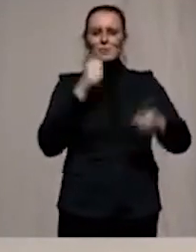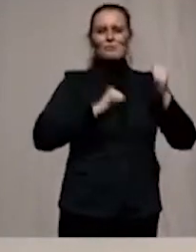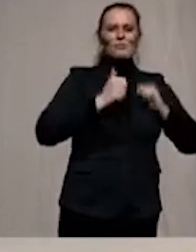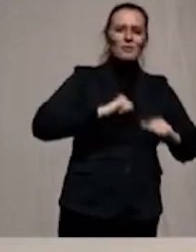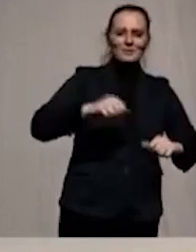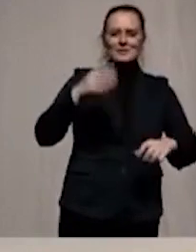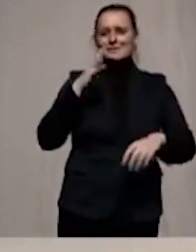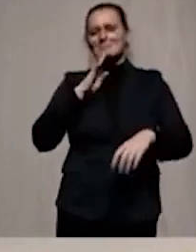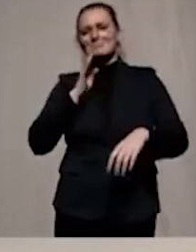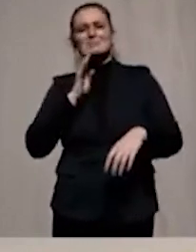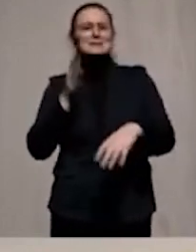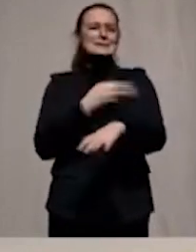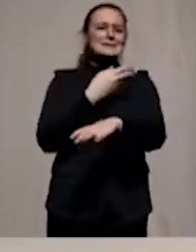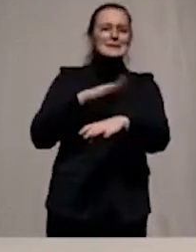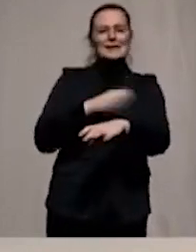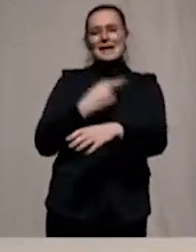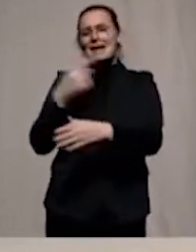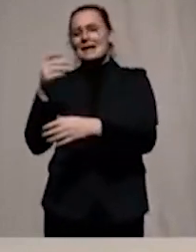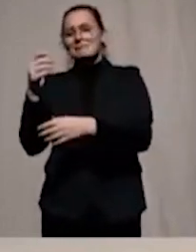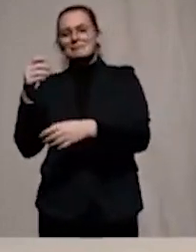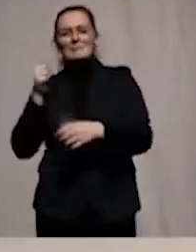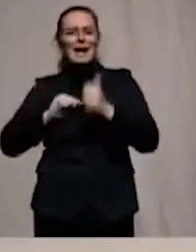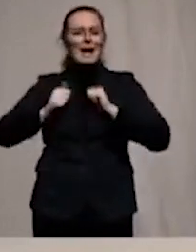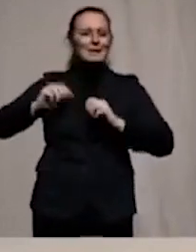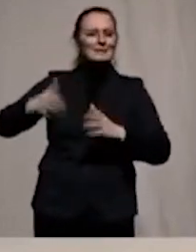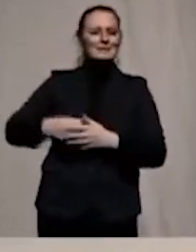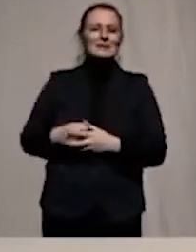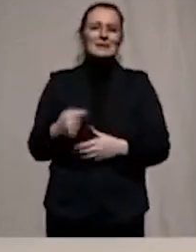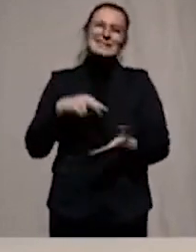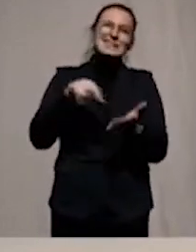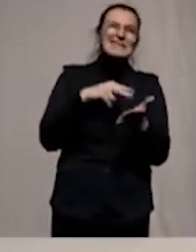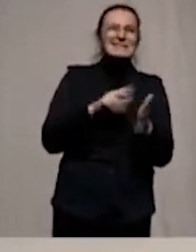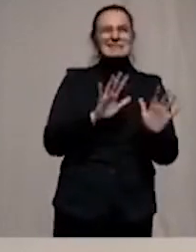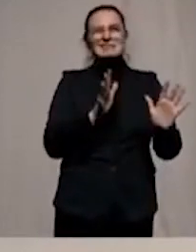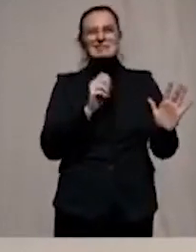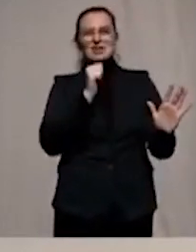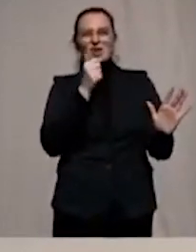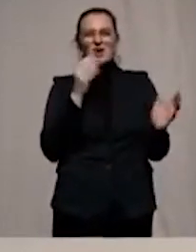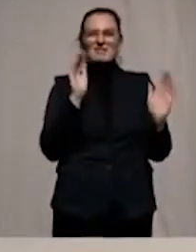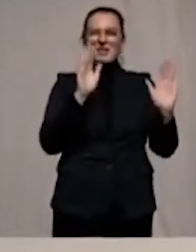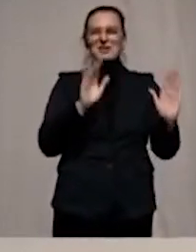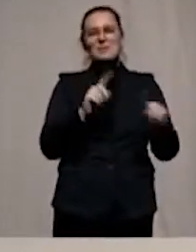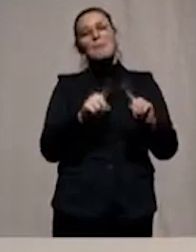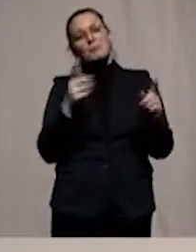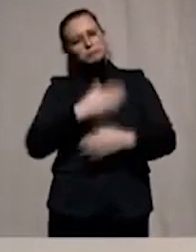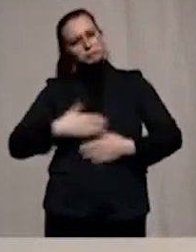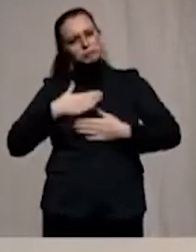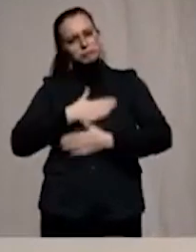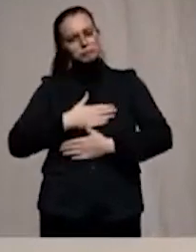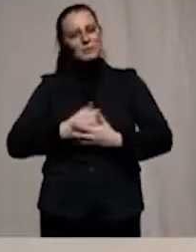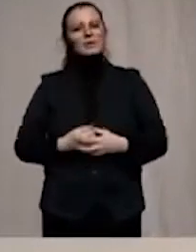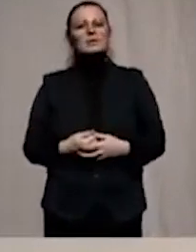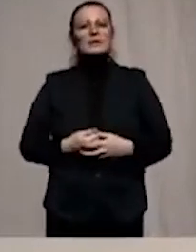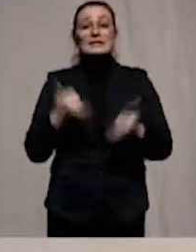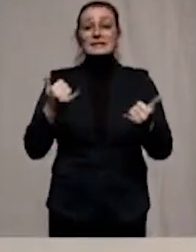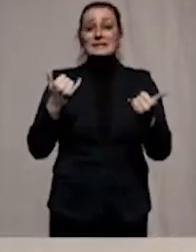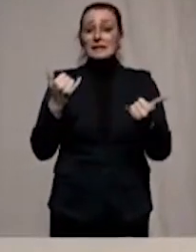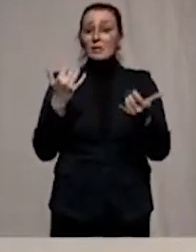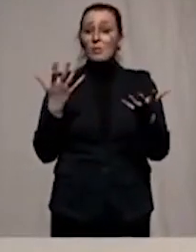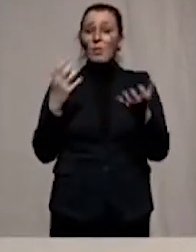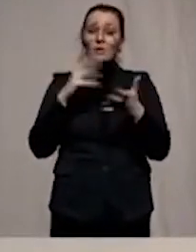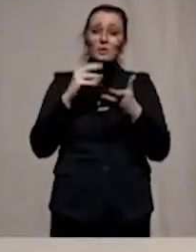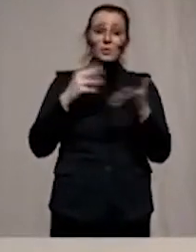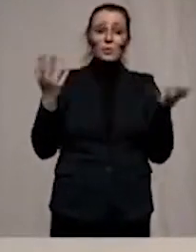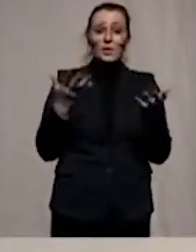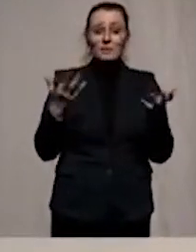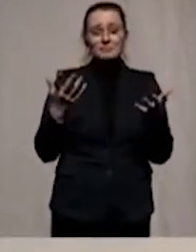isn't I'm not particularly good at dancing, but I do enjoy it. That's good. I look to achieve from this workshop. I really do like singing little ditties